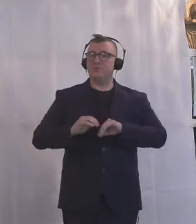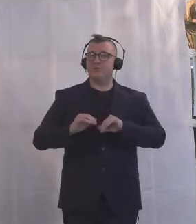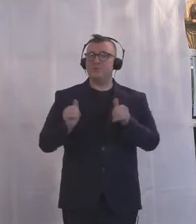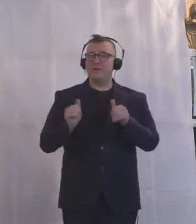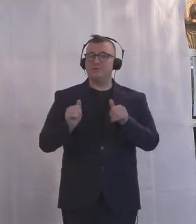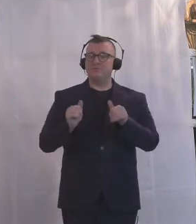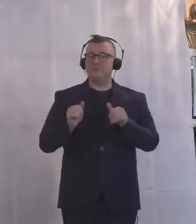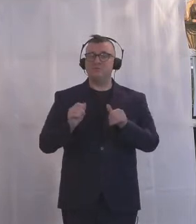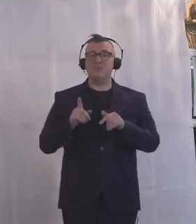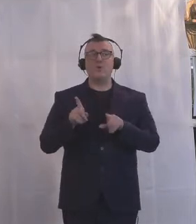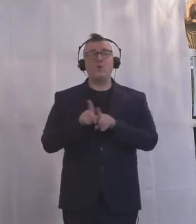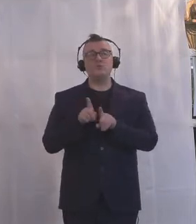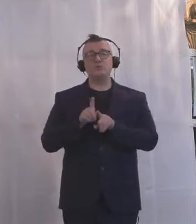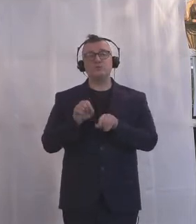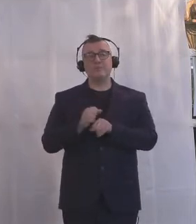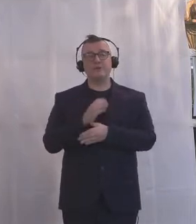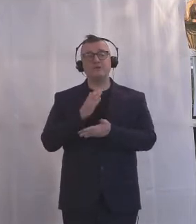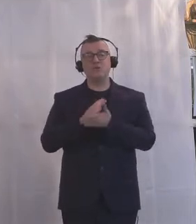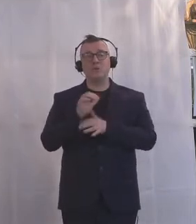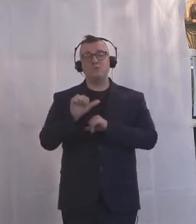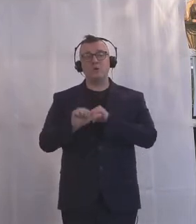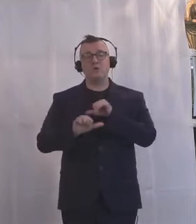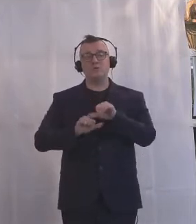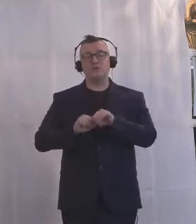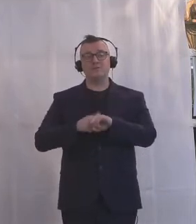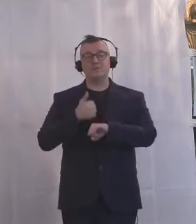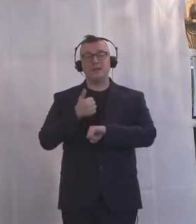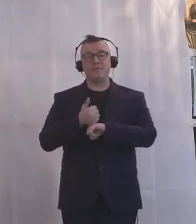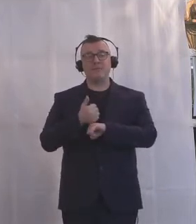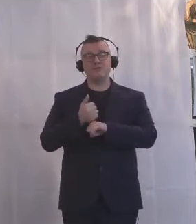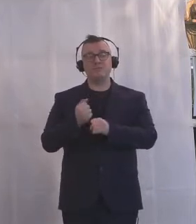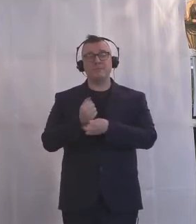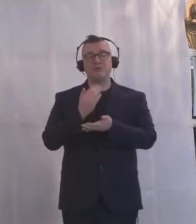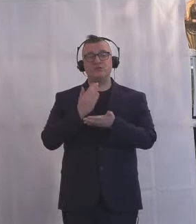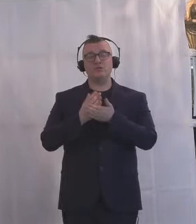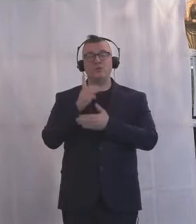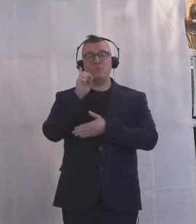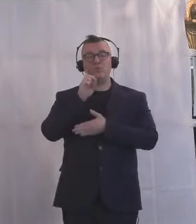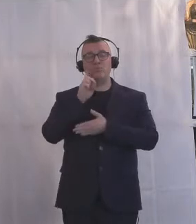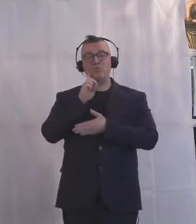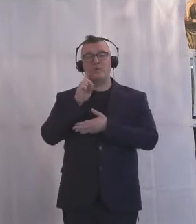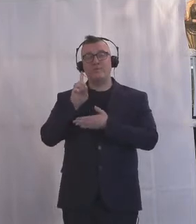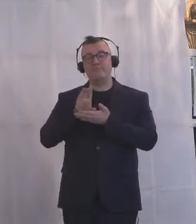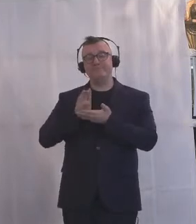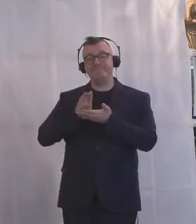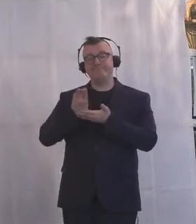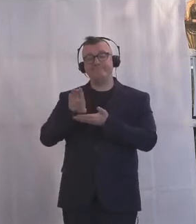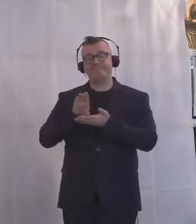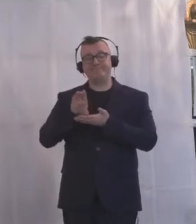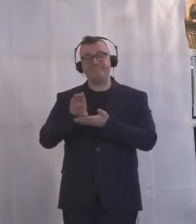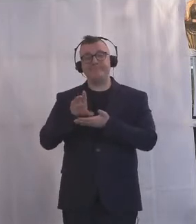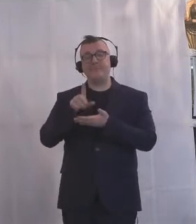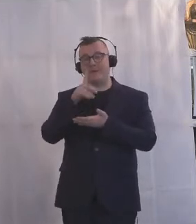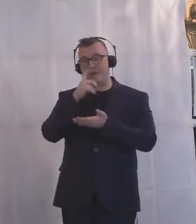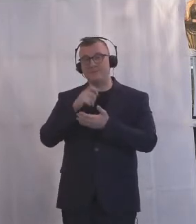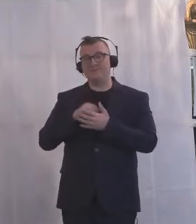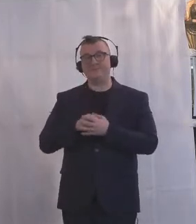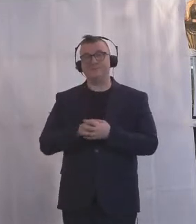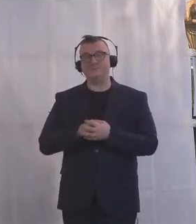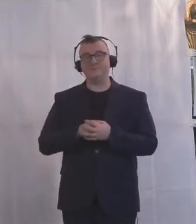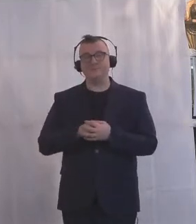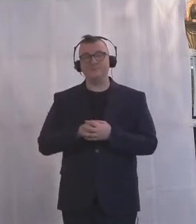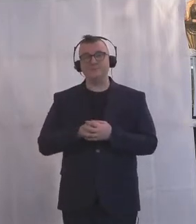put in place so that female entrepreneurs are able to get that access to finance. I think